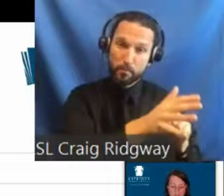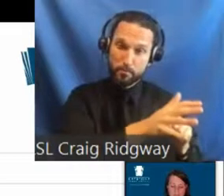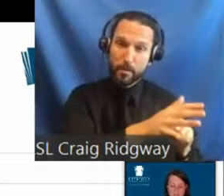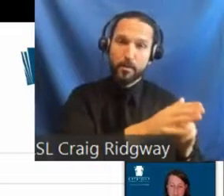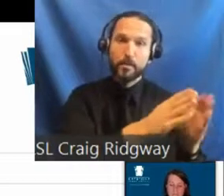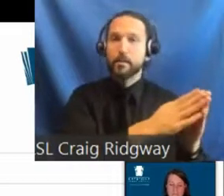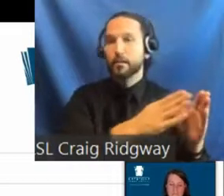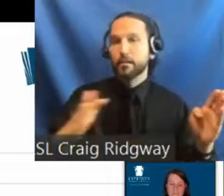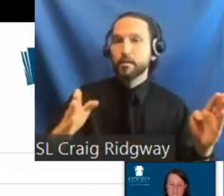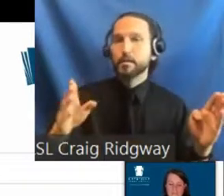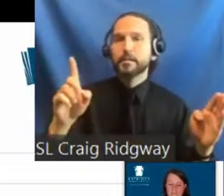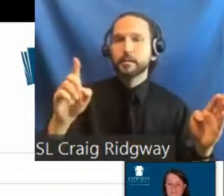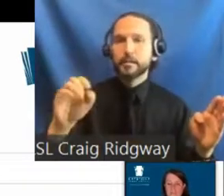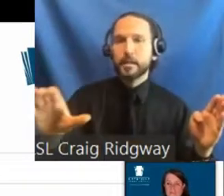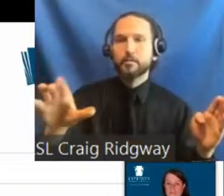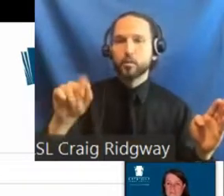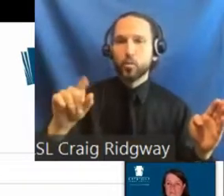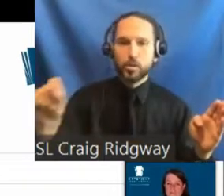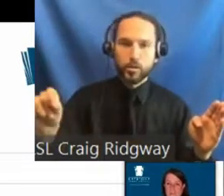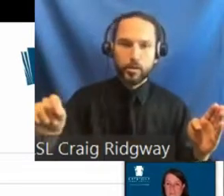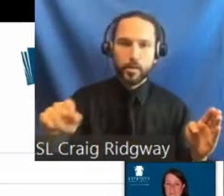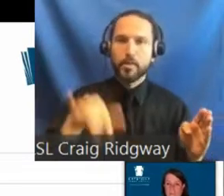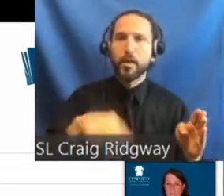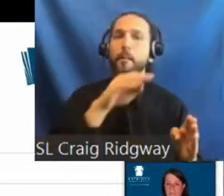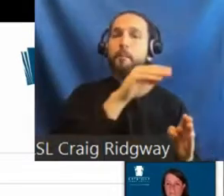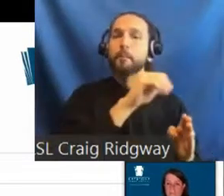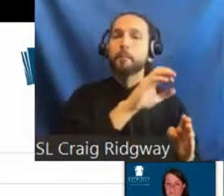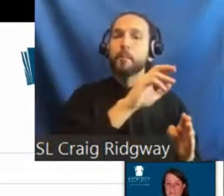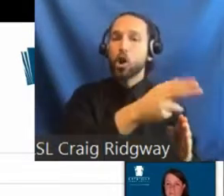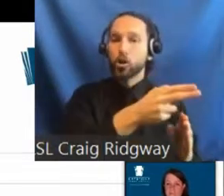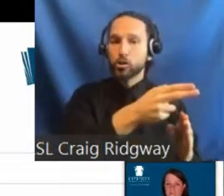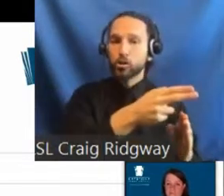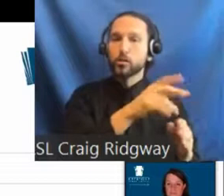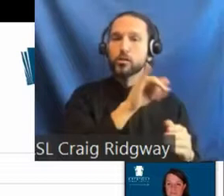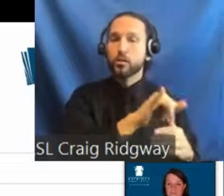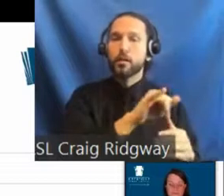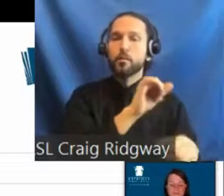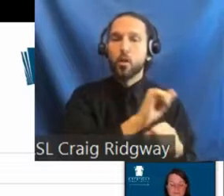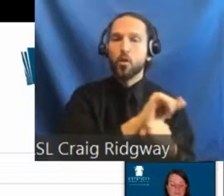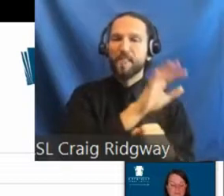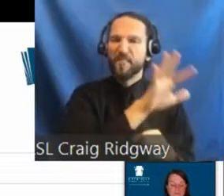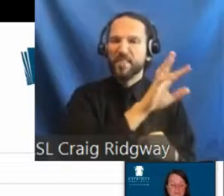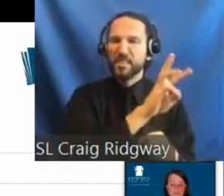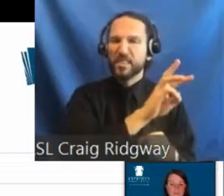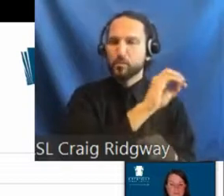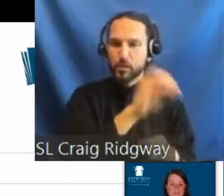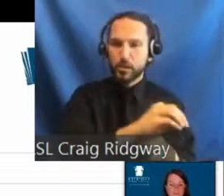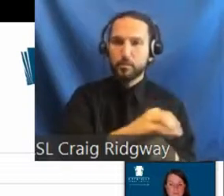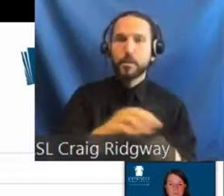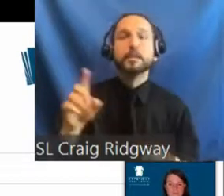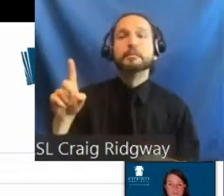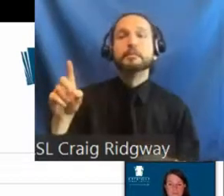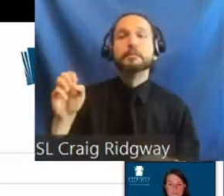2020. In March, our employment rate for participants was 56%. By